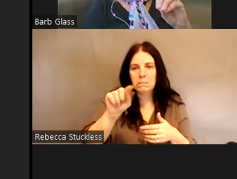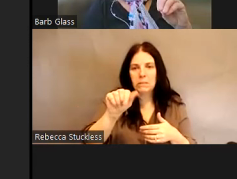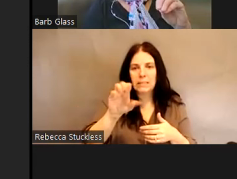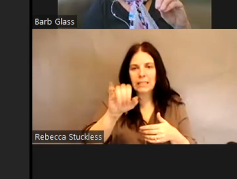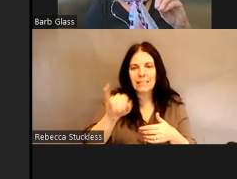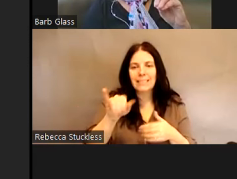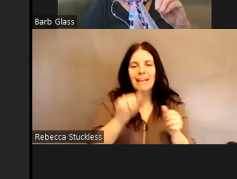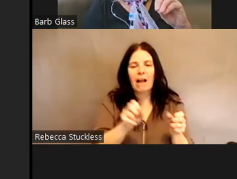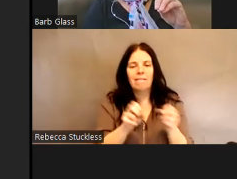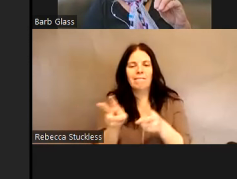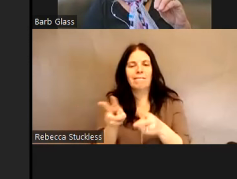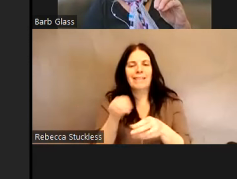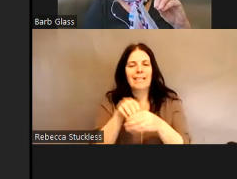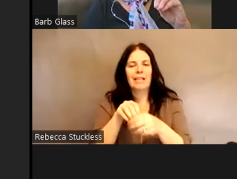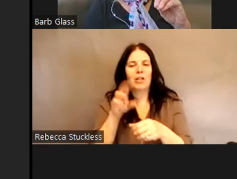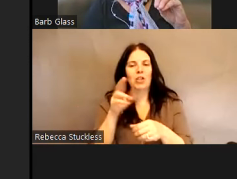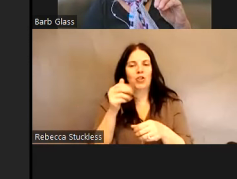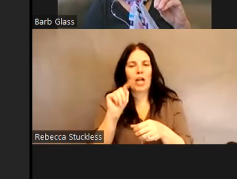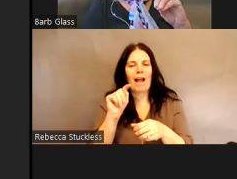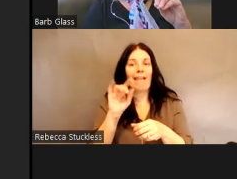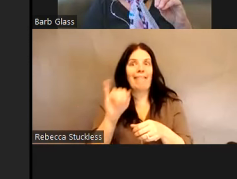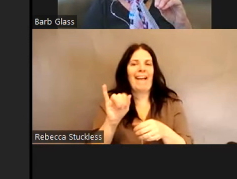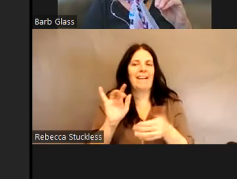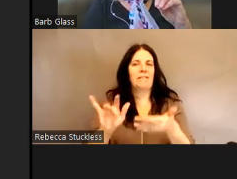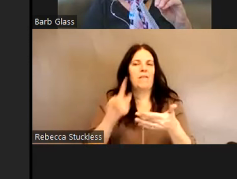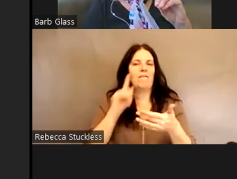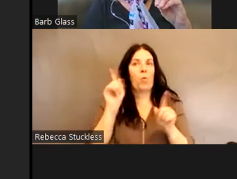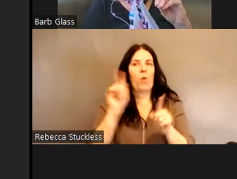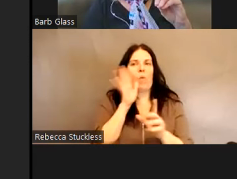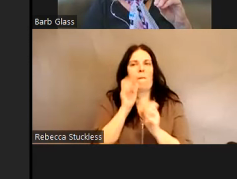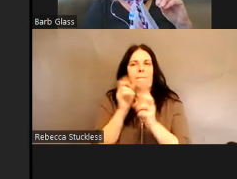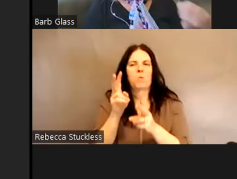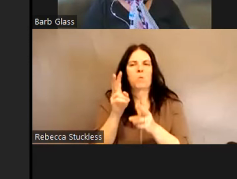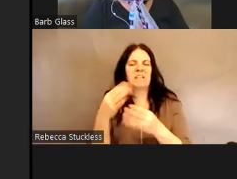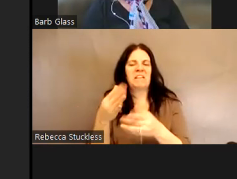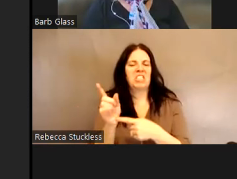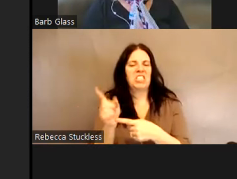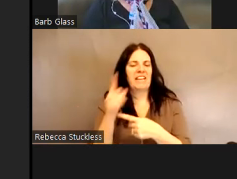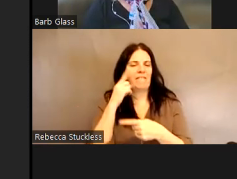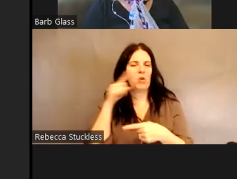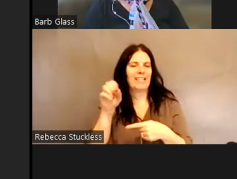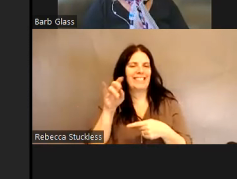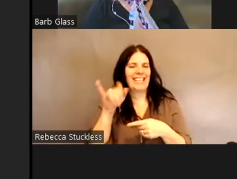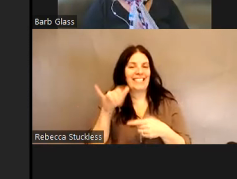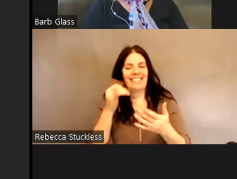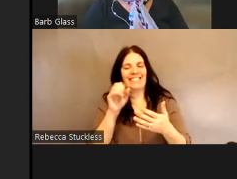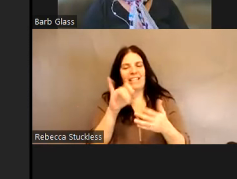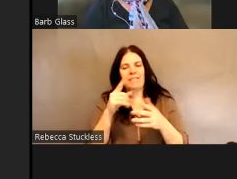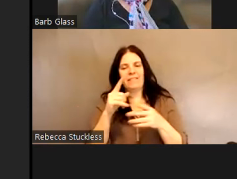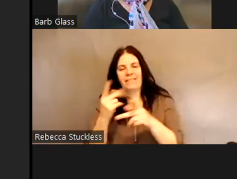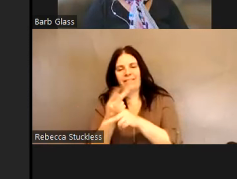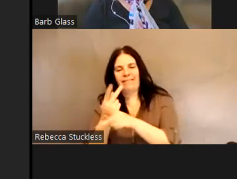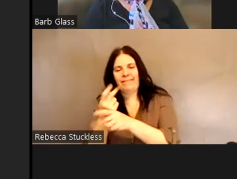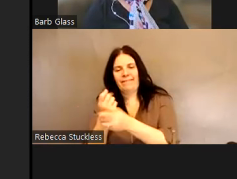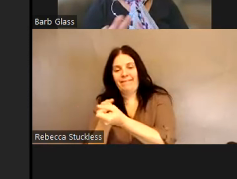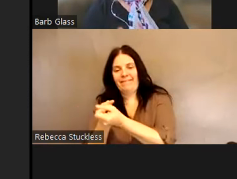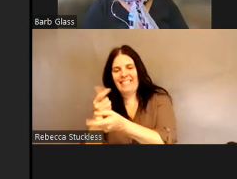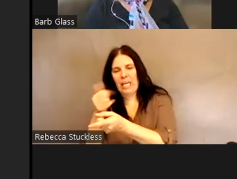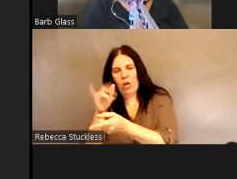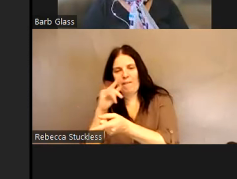link back in the chat again. We'll just give her a second to do that while she's helping Gary here. So